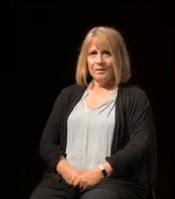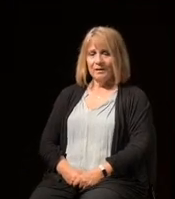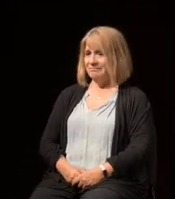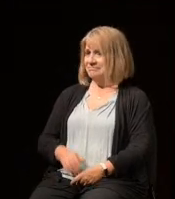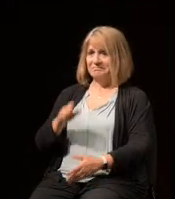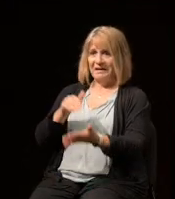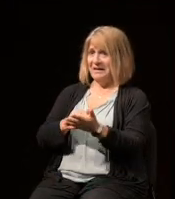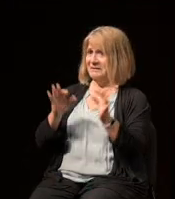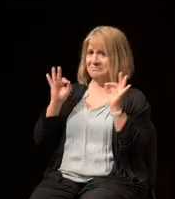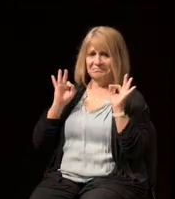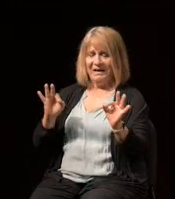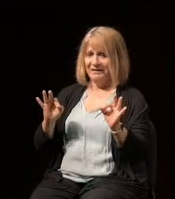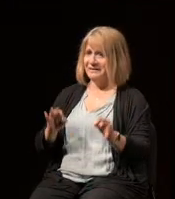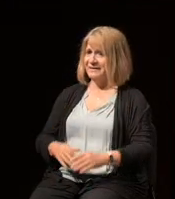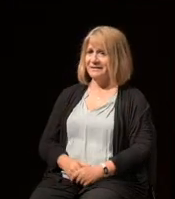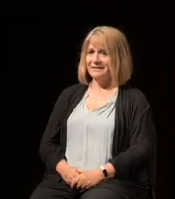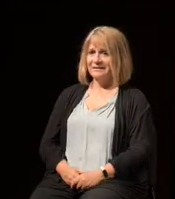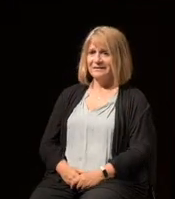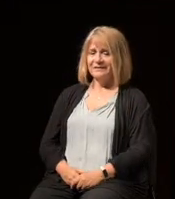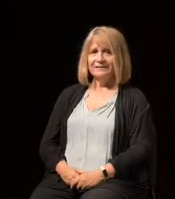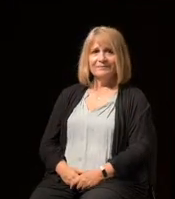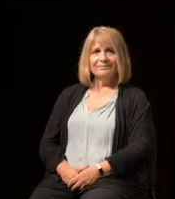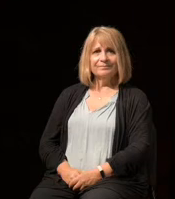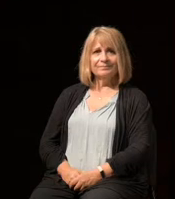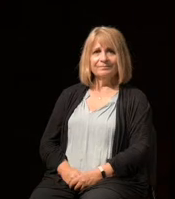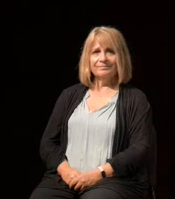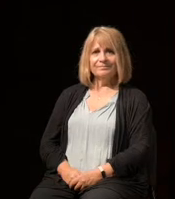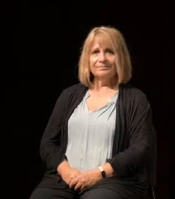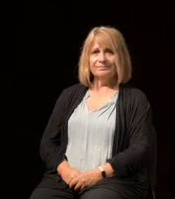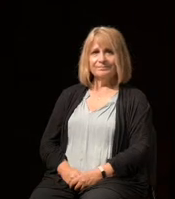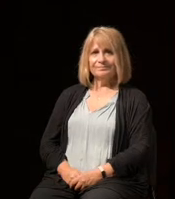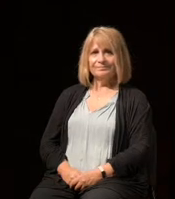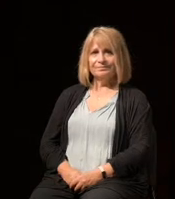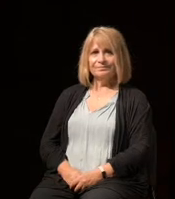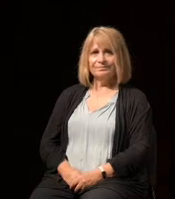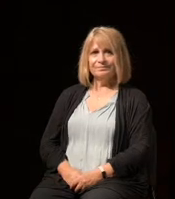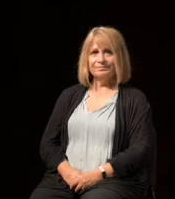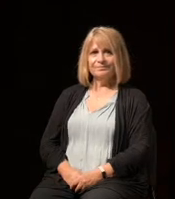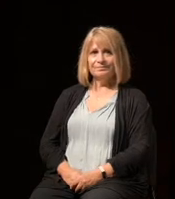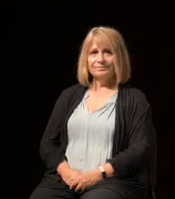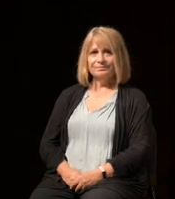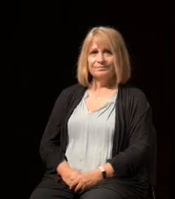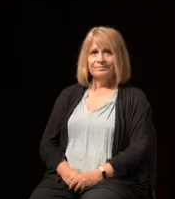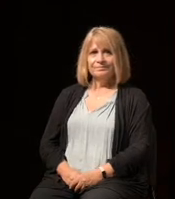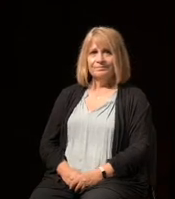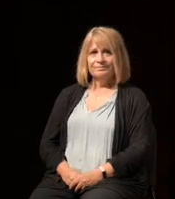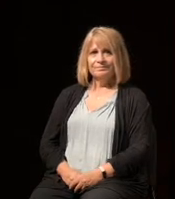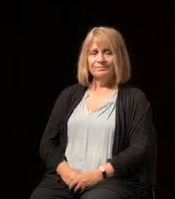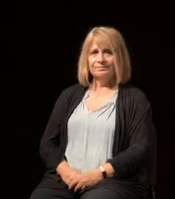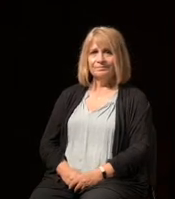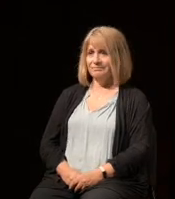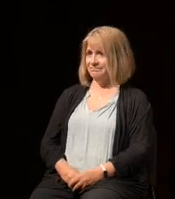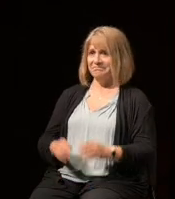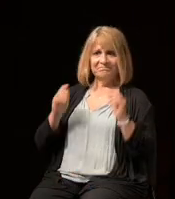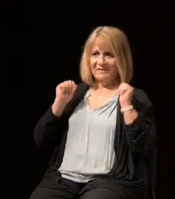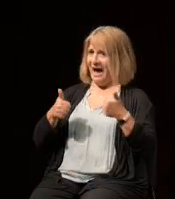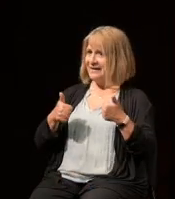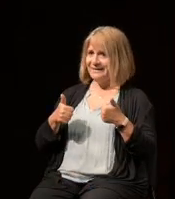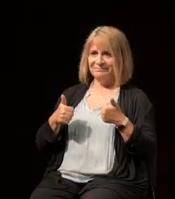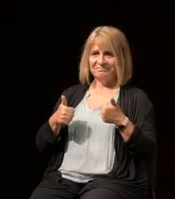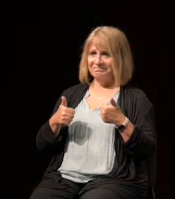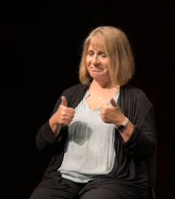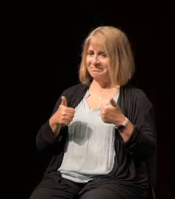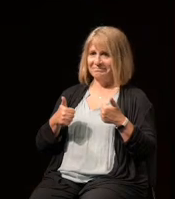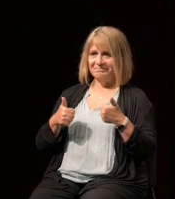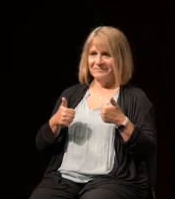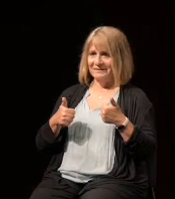it. Intentionally work towards dismantling the status quo as opposed to blaming the students. Got it. You know,